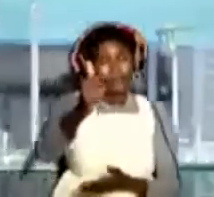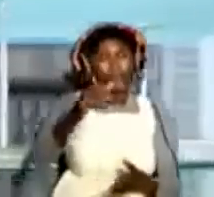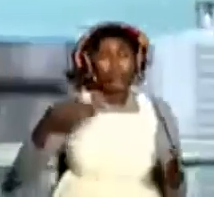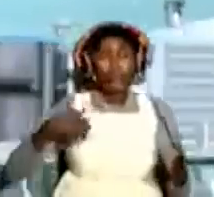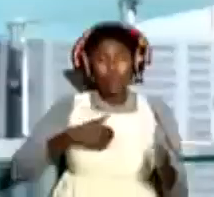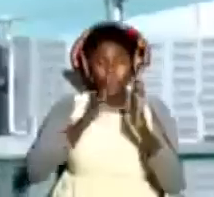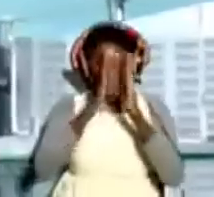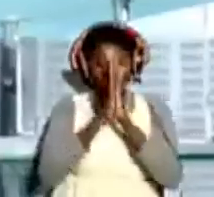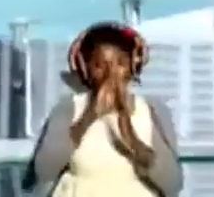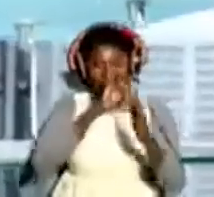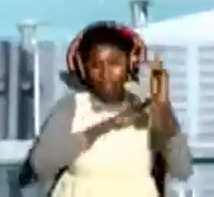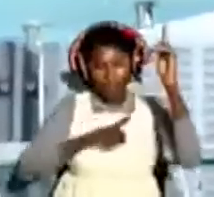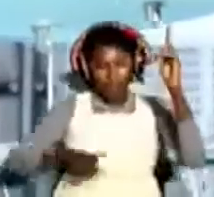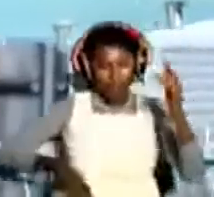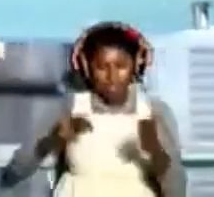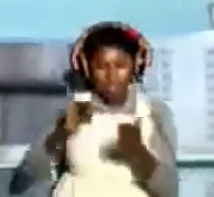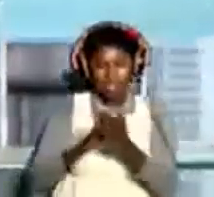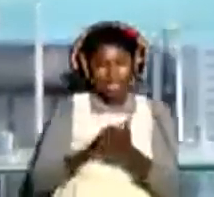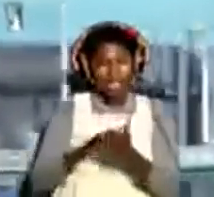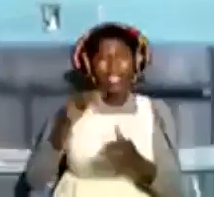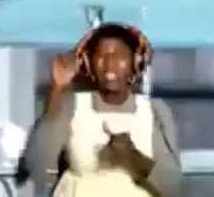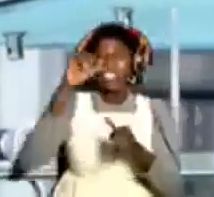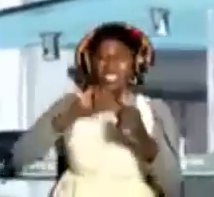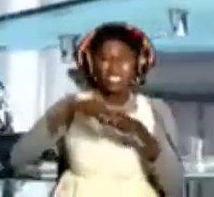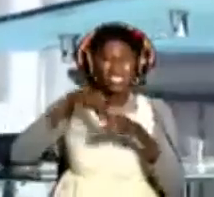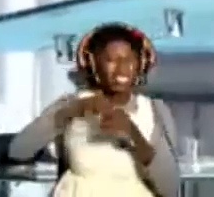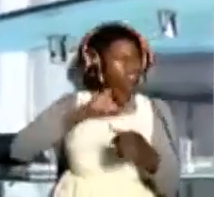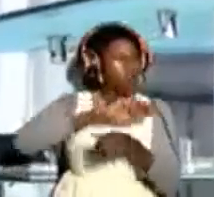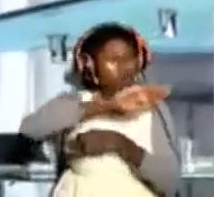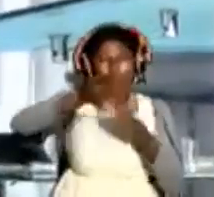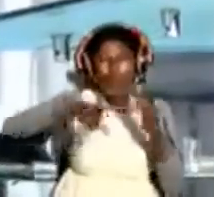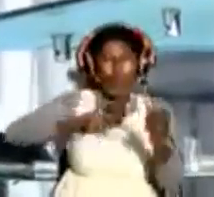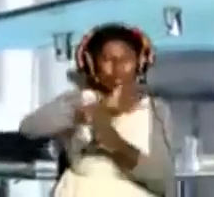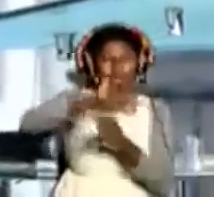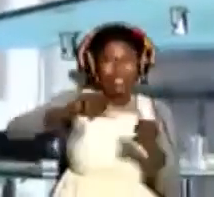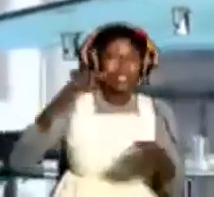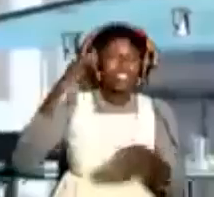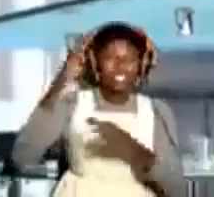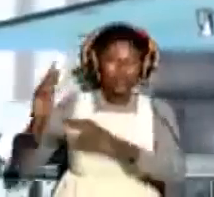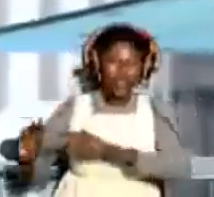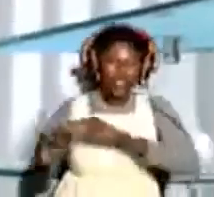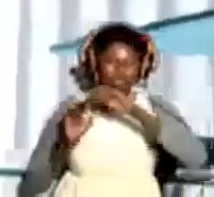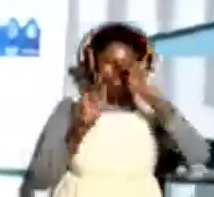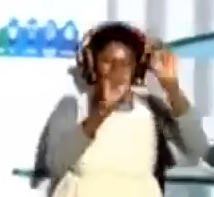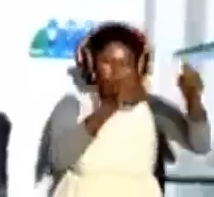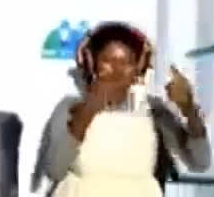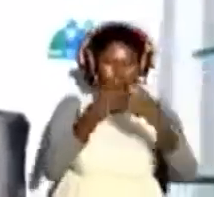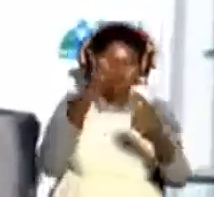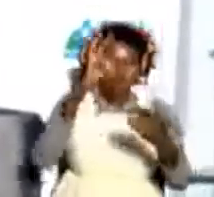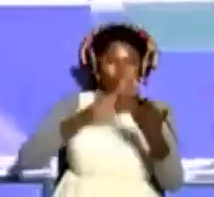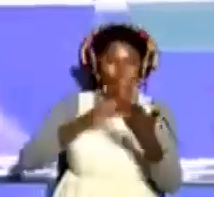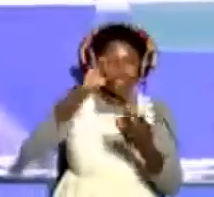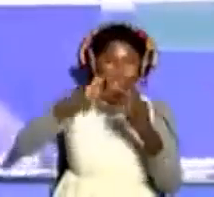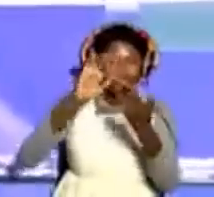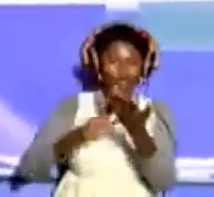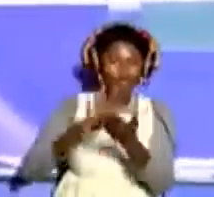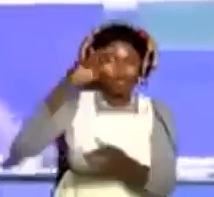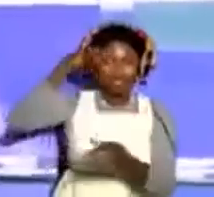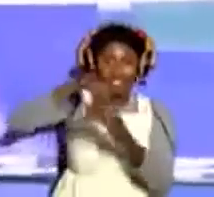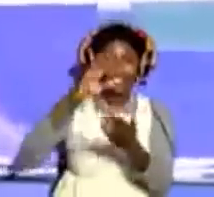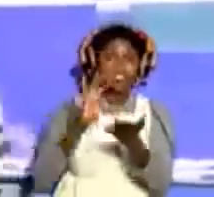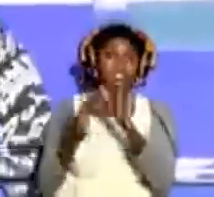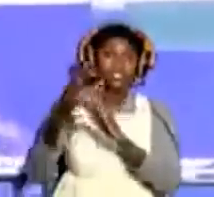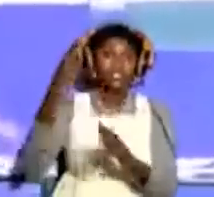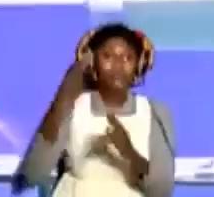We pray for him, Lord, that in every area, he will go from glory to glory. In the name